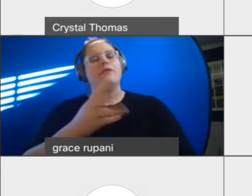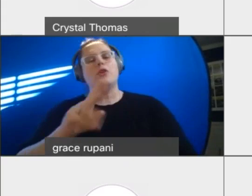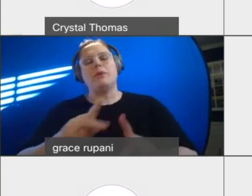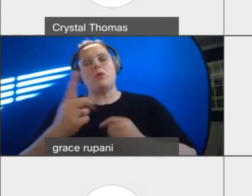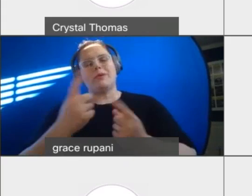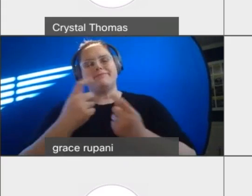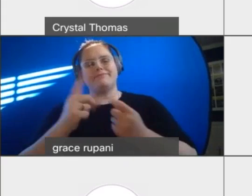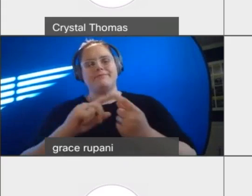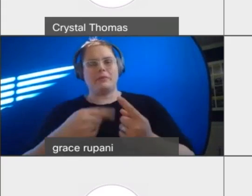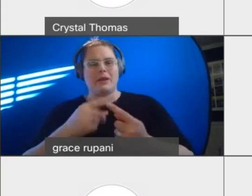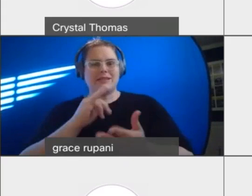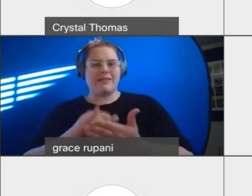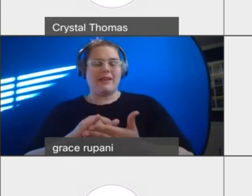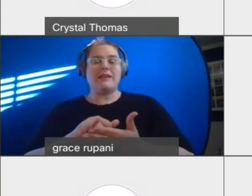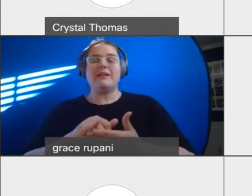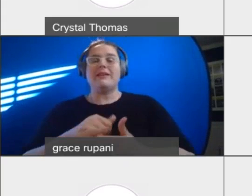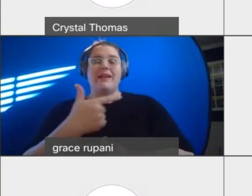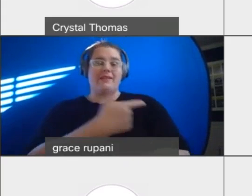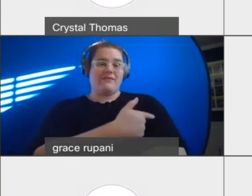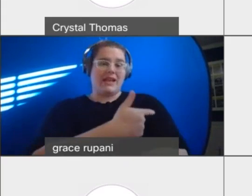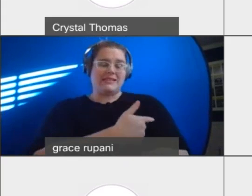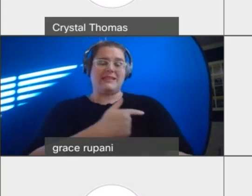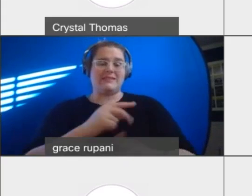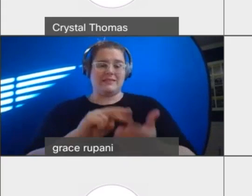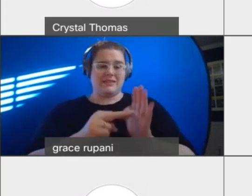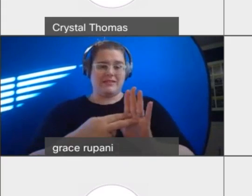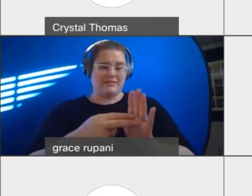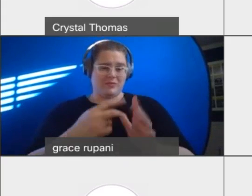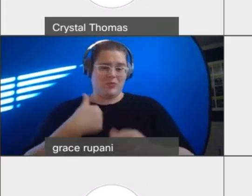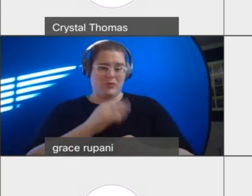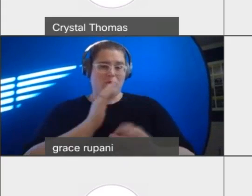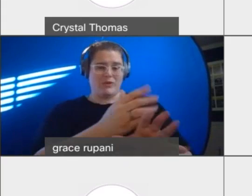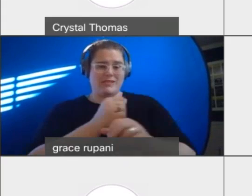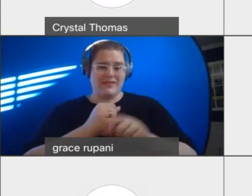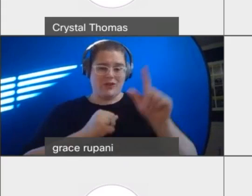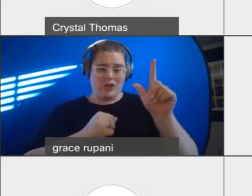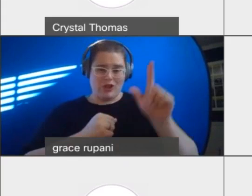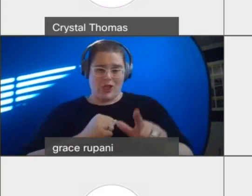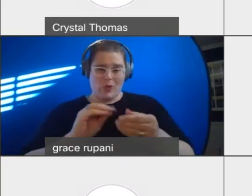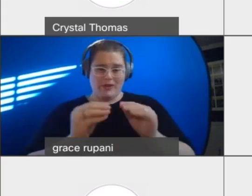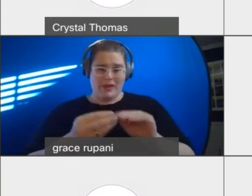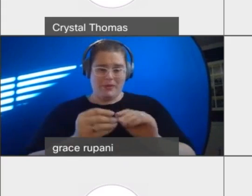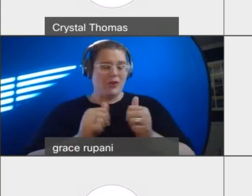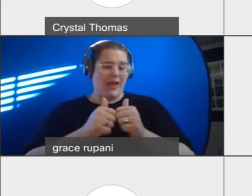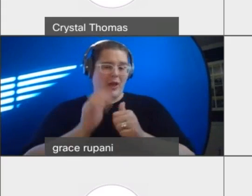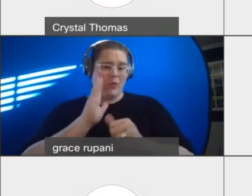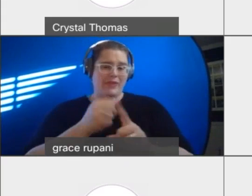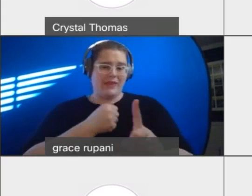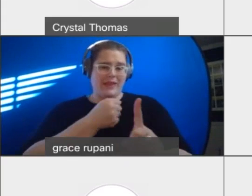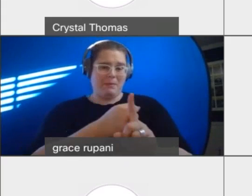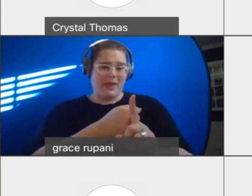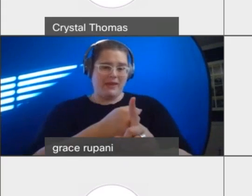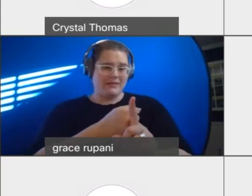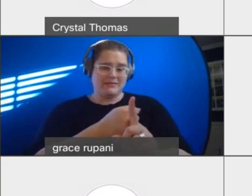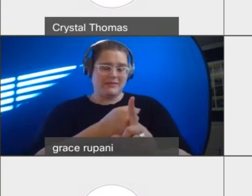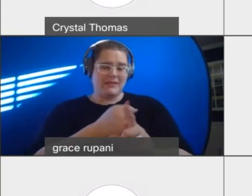given the low number of vaccines that we will be receiving, what impact might that have on the number of on the